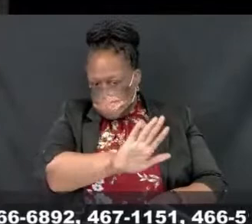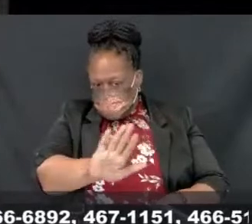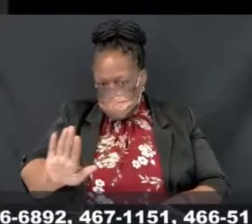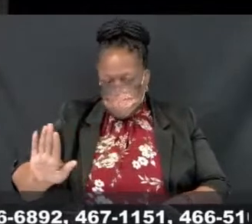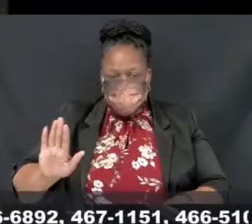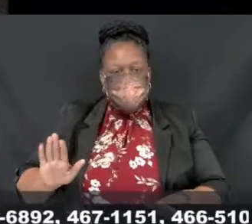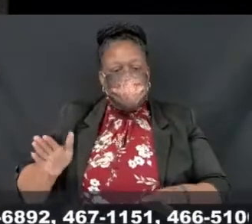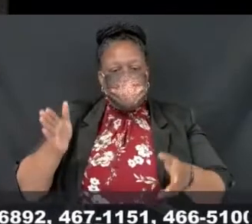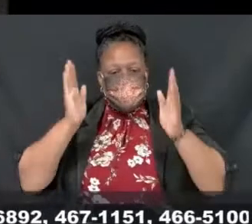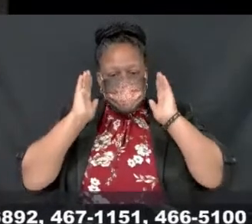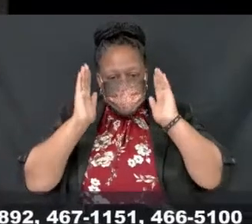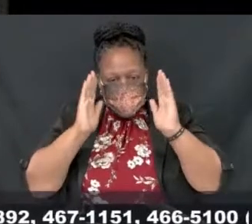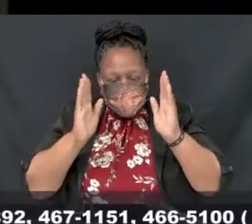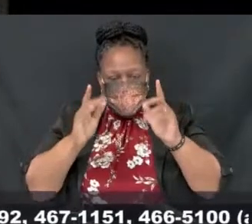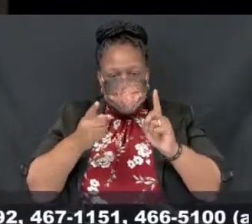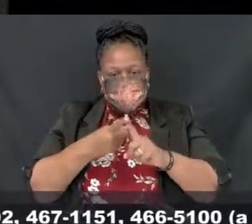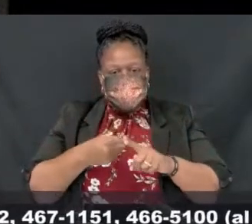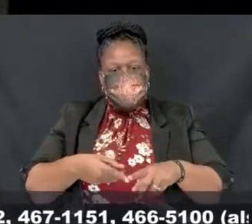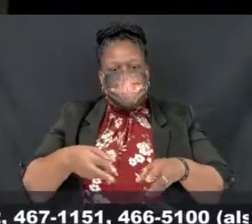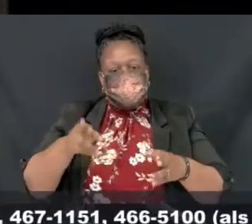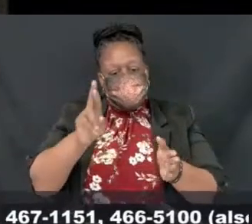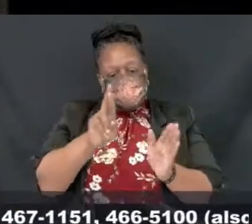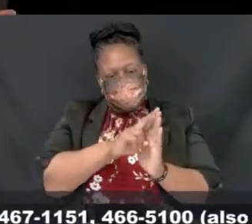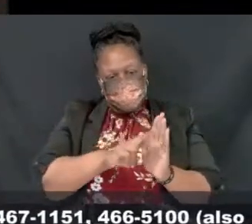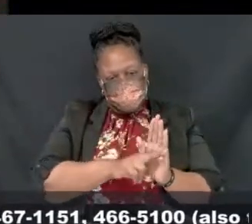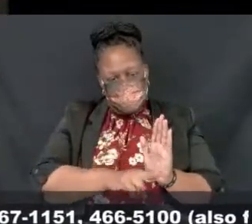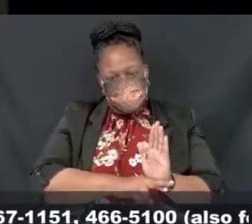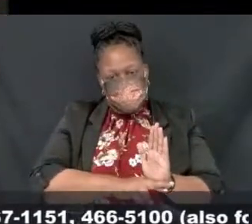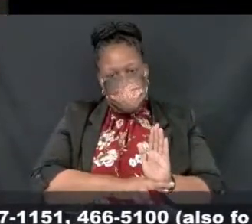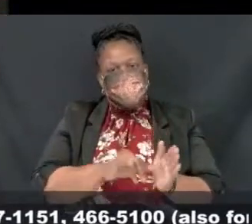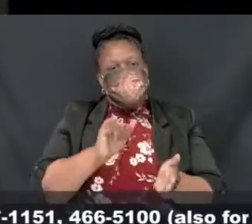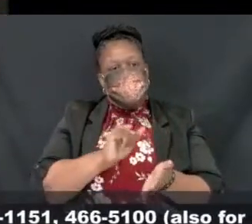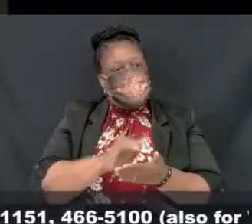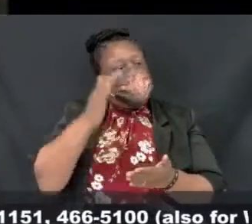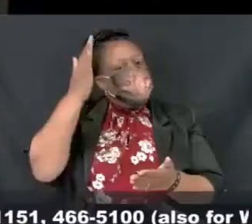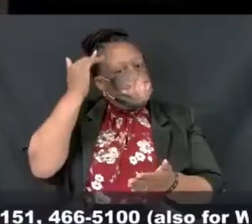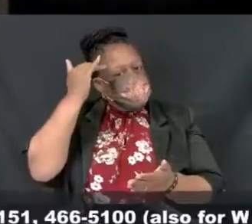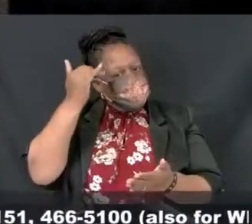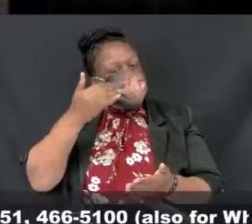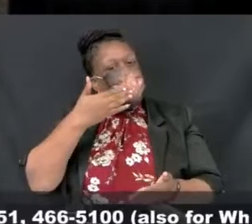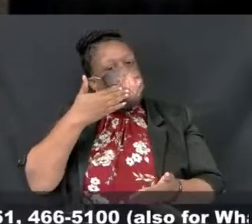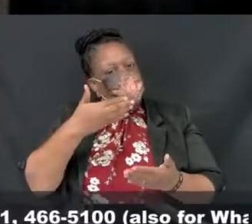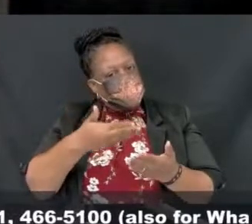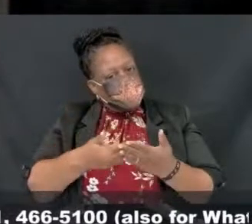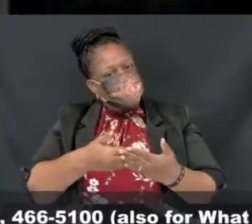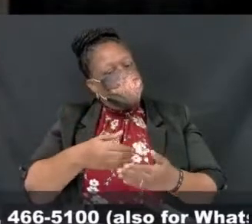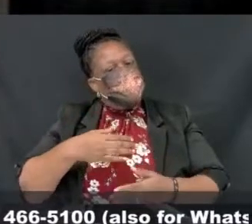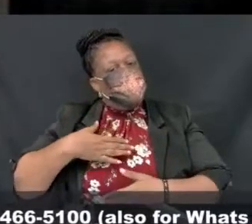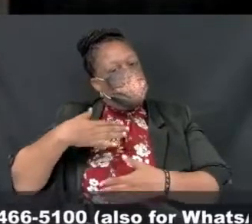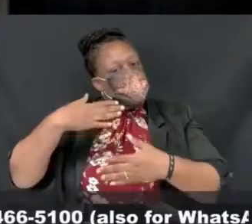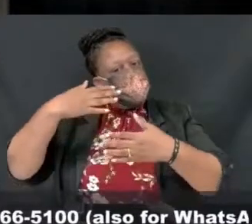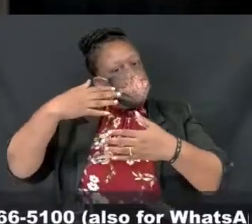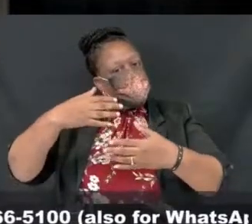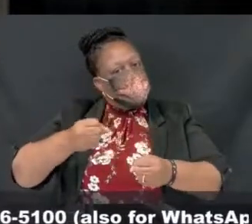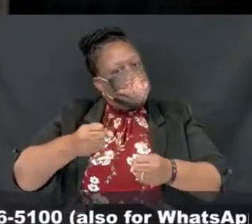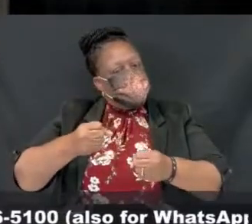COVID-19 regulations, that we have been able to be successful with the